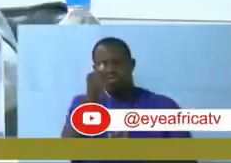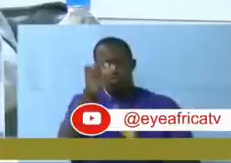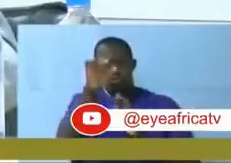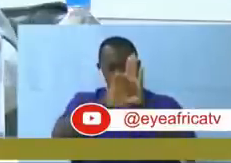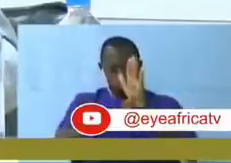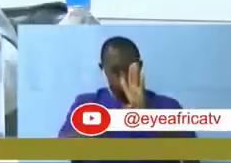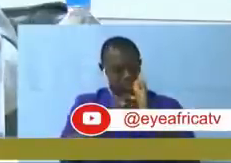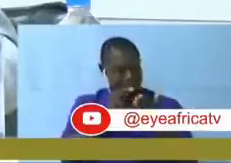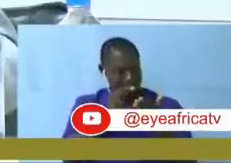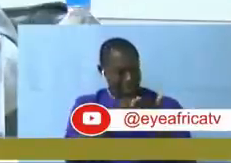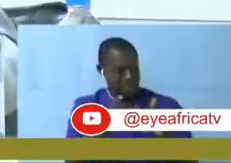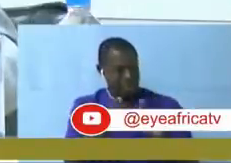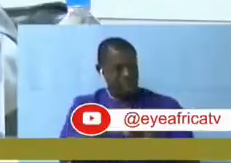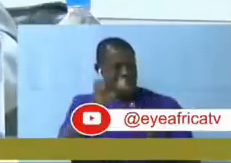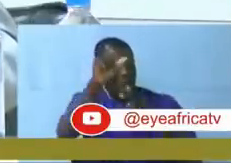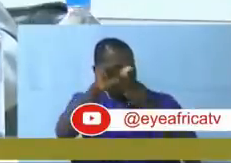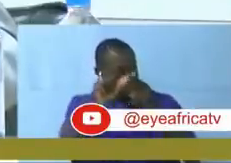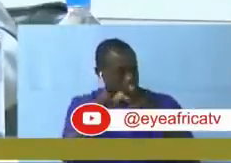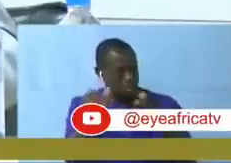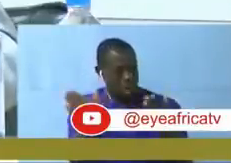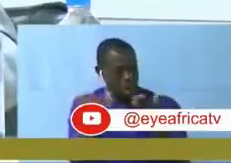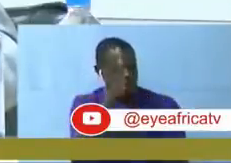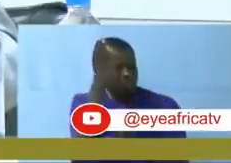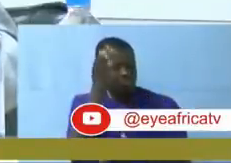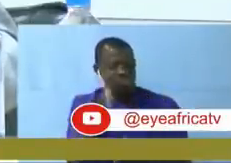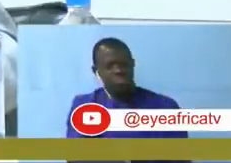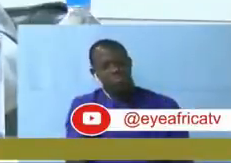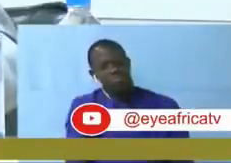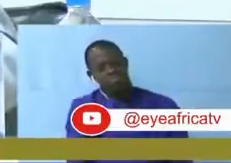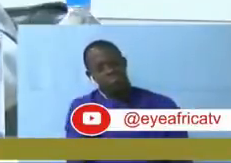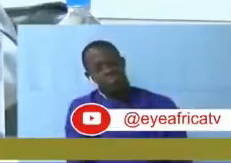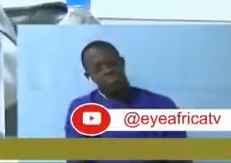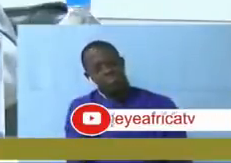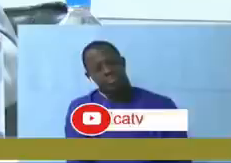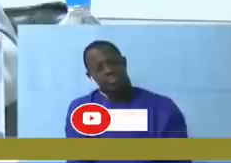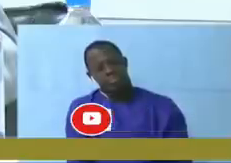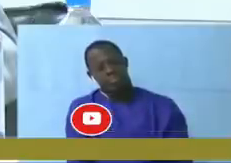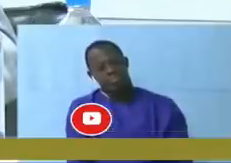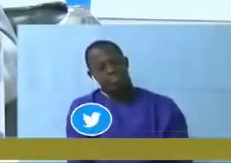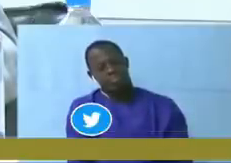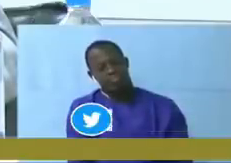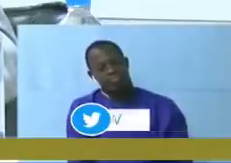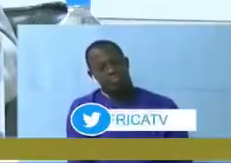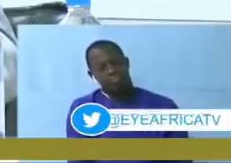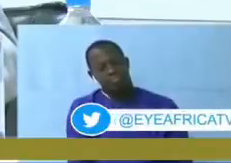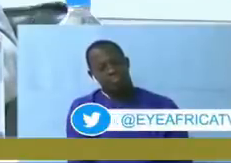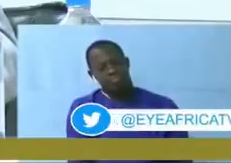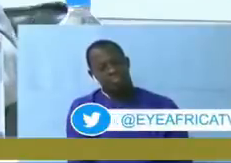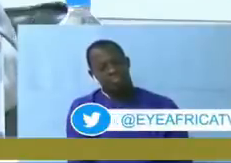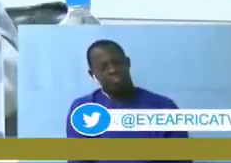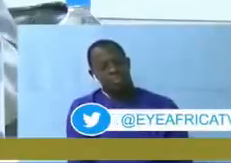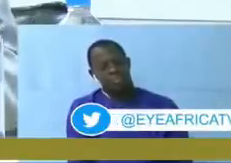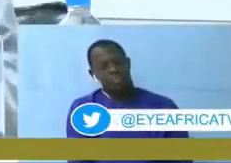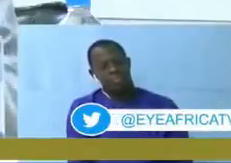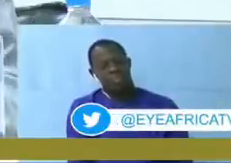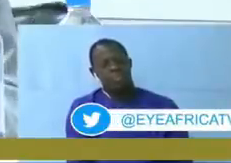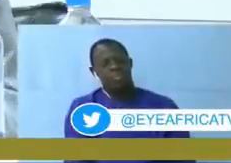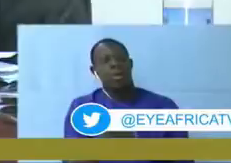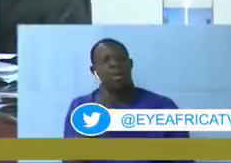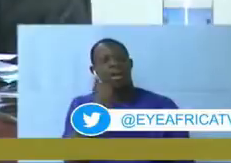séssélé pour ci nangoto voté date ak waaw biñ amon ci atum 1996 di referendum bi. What else did